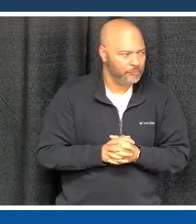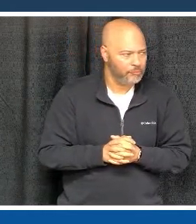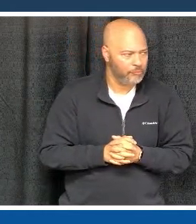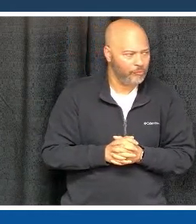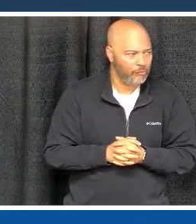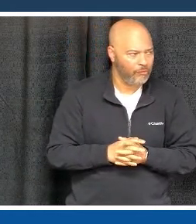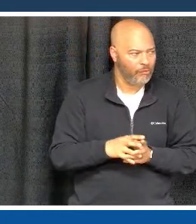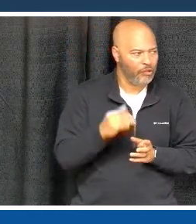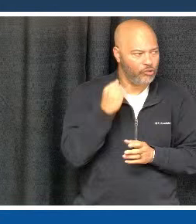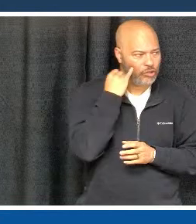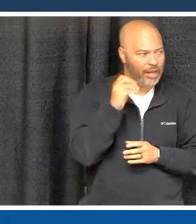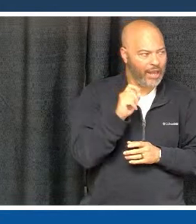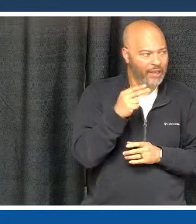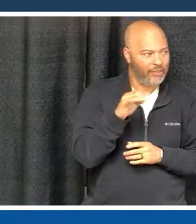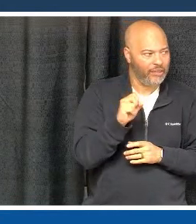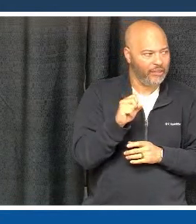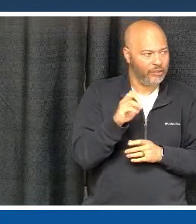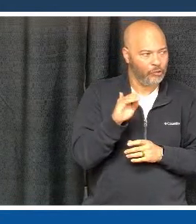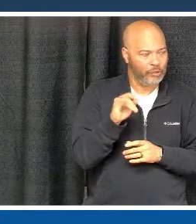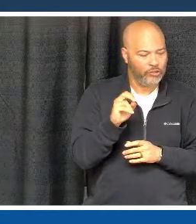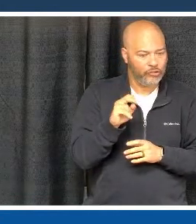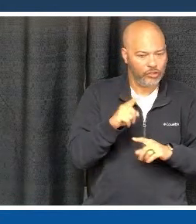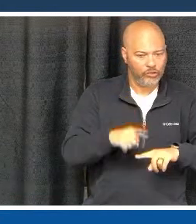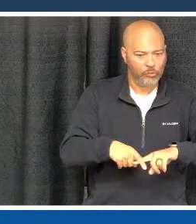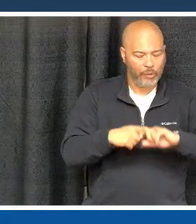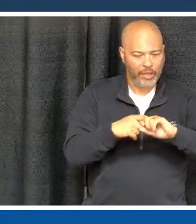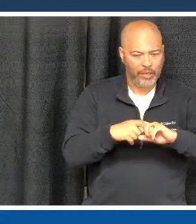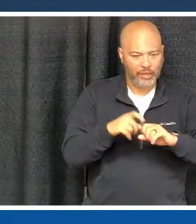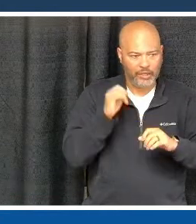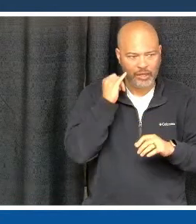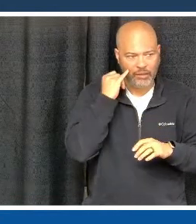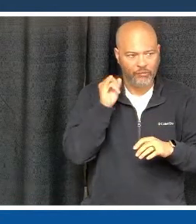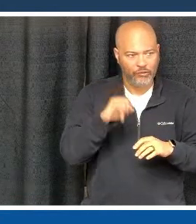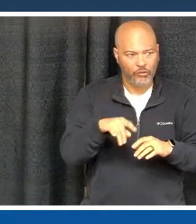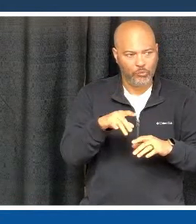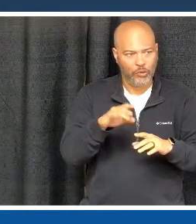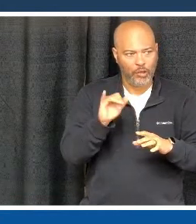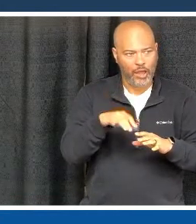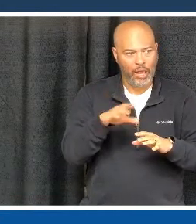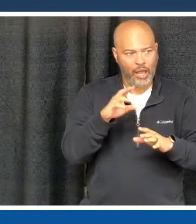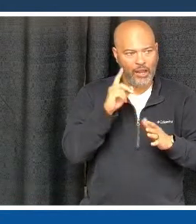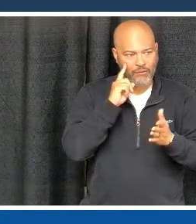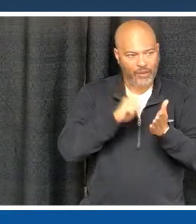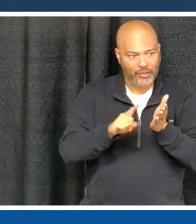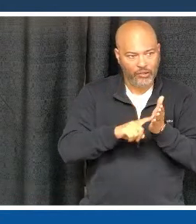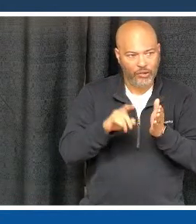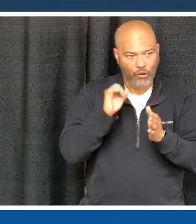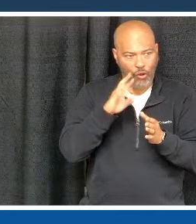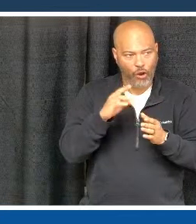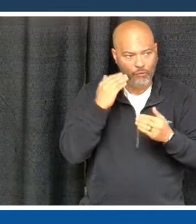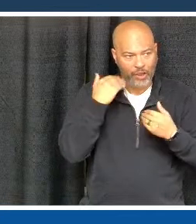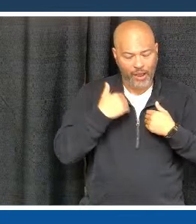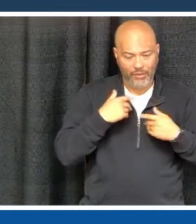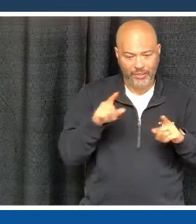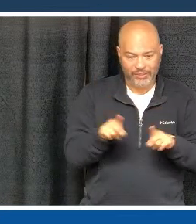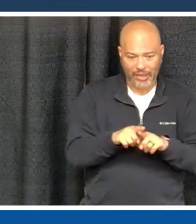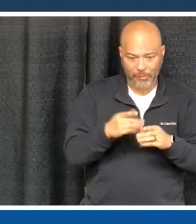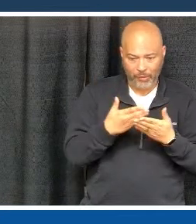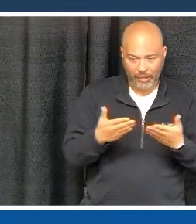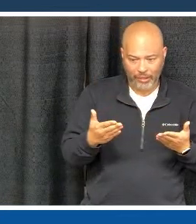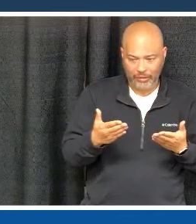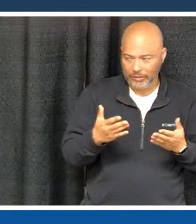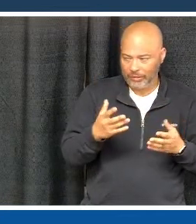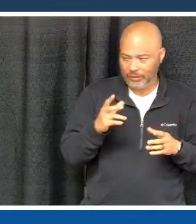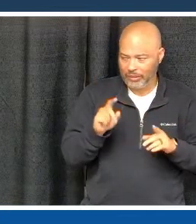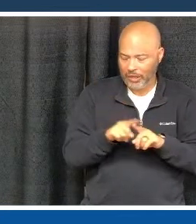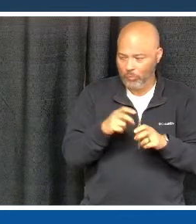Should the Ethics Commission suspend its investigation if the subject of the investigation is facing criminal or civil charges for the same act?